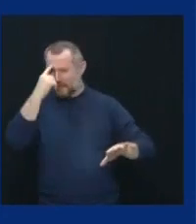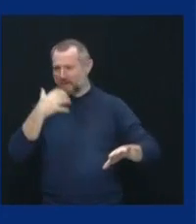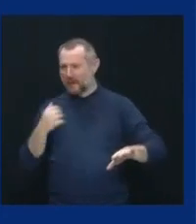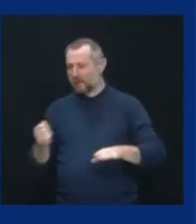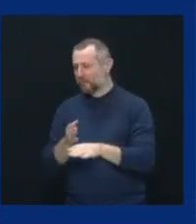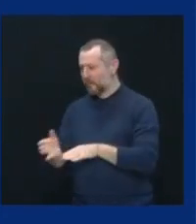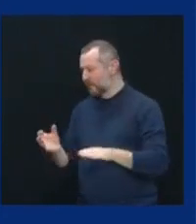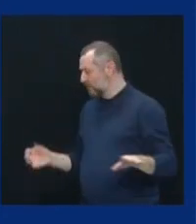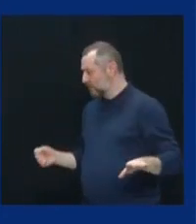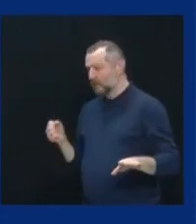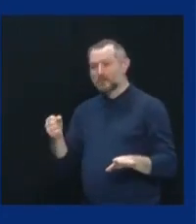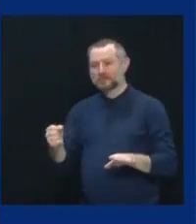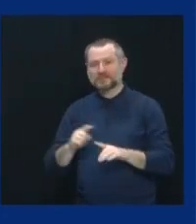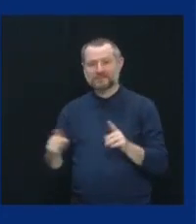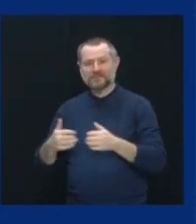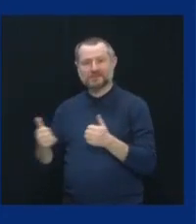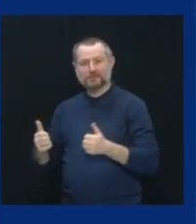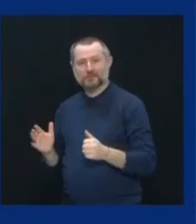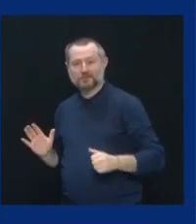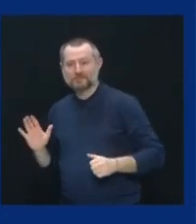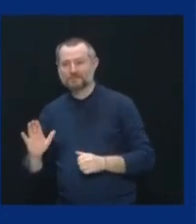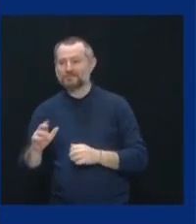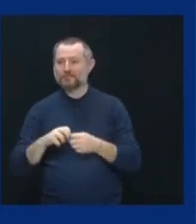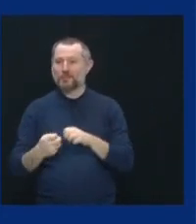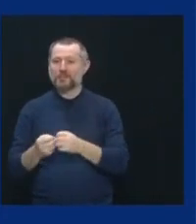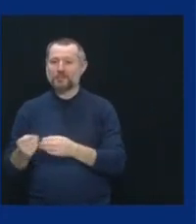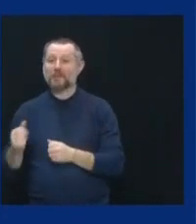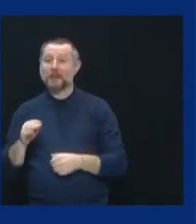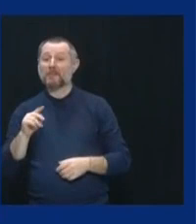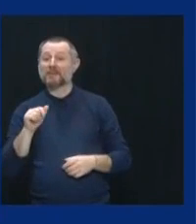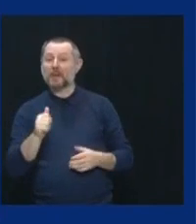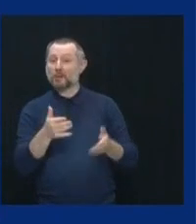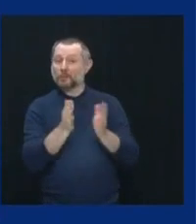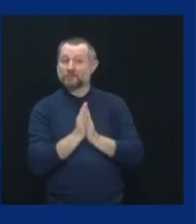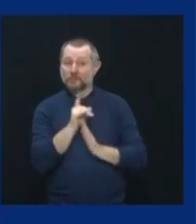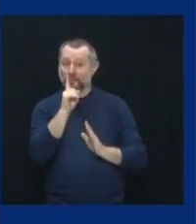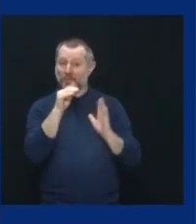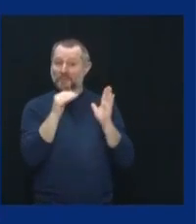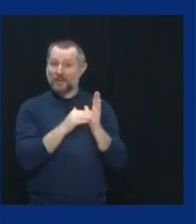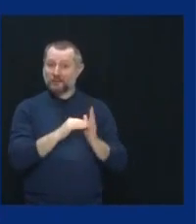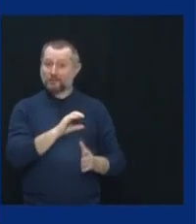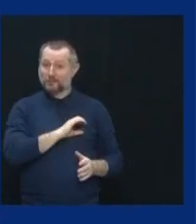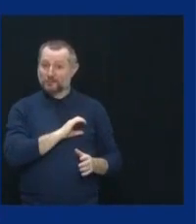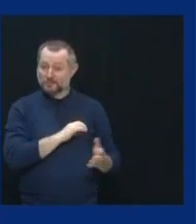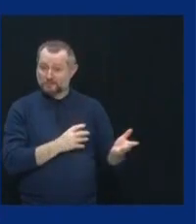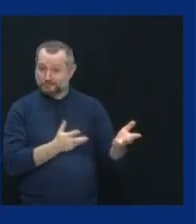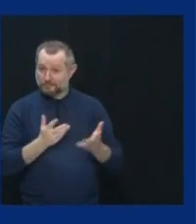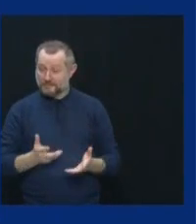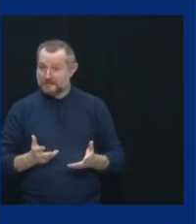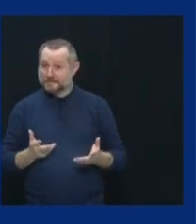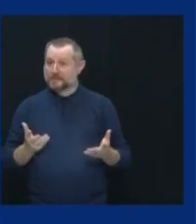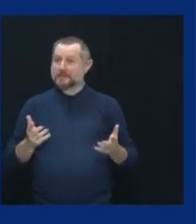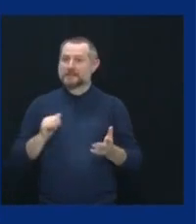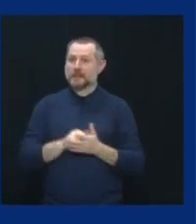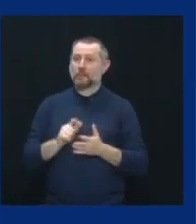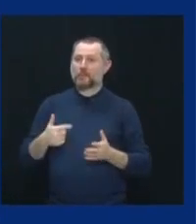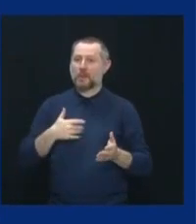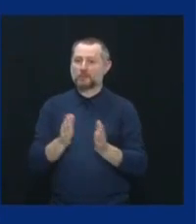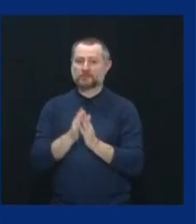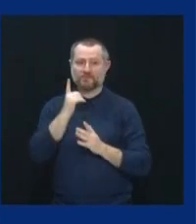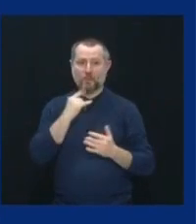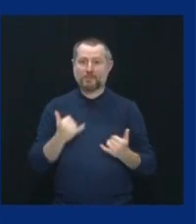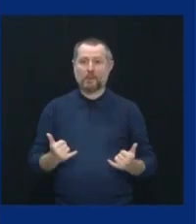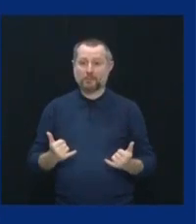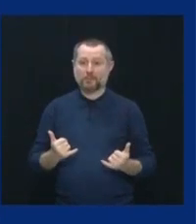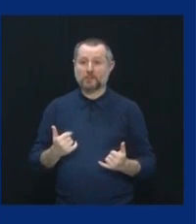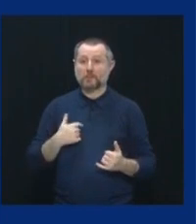When the MTA asks for 1,000 police, that's all there is to ask for now. If they come up with a new